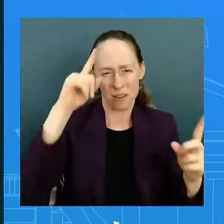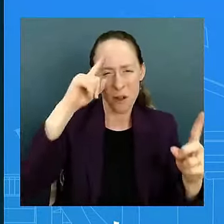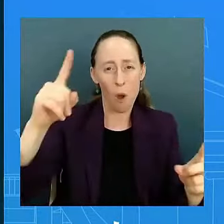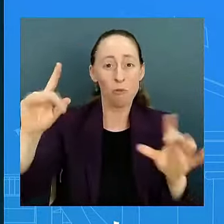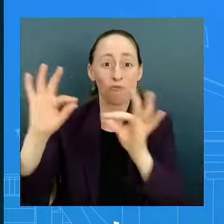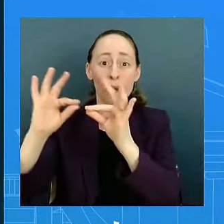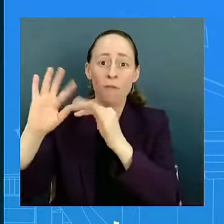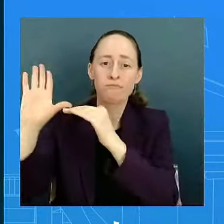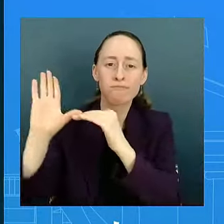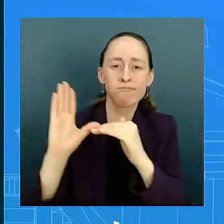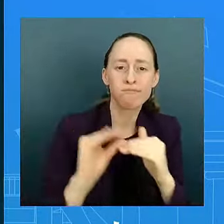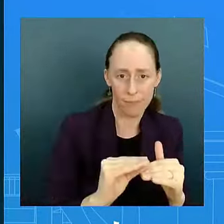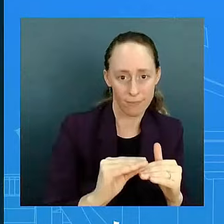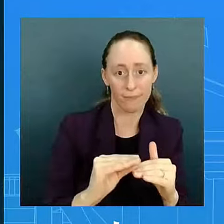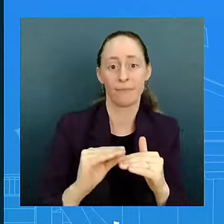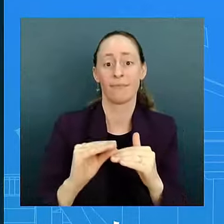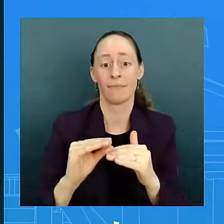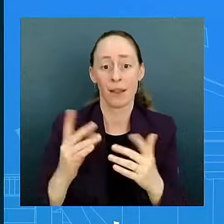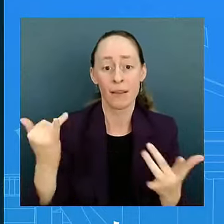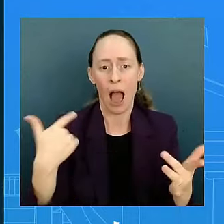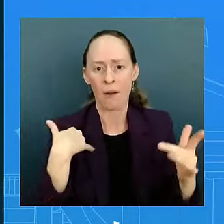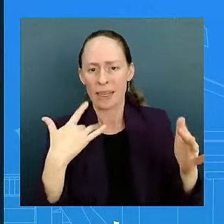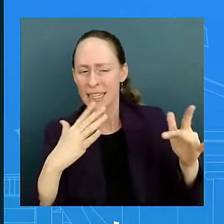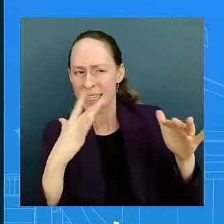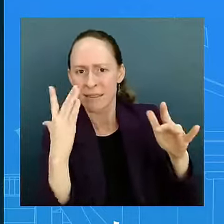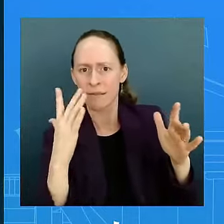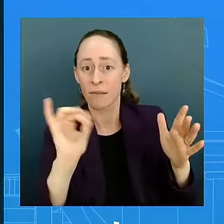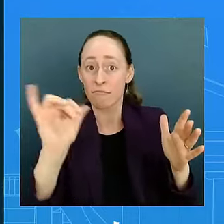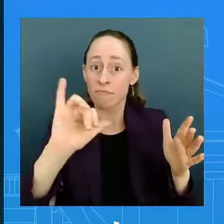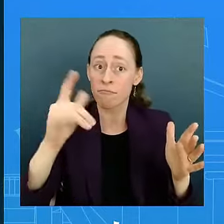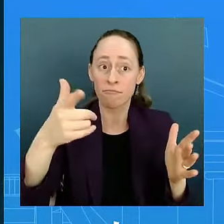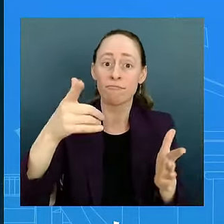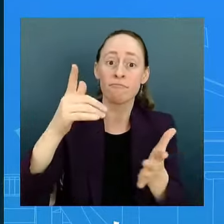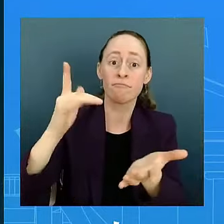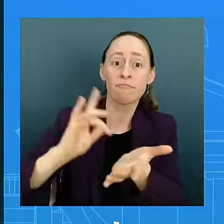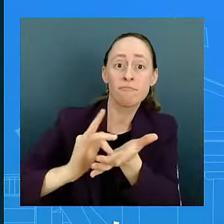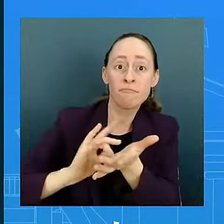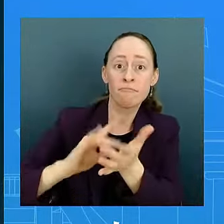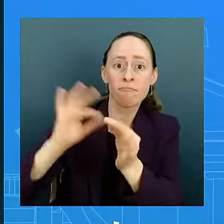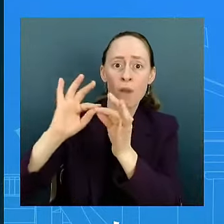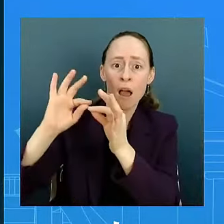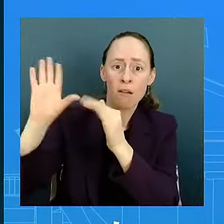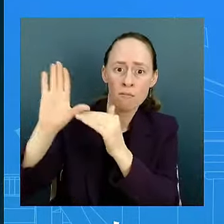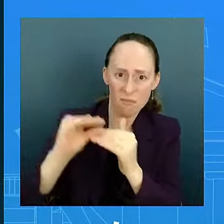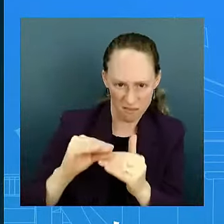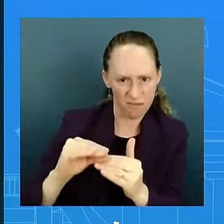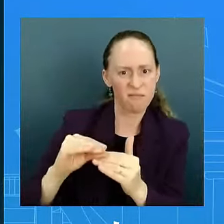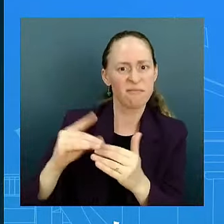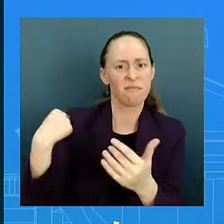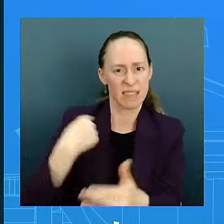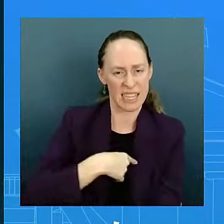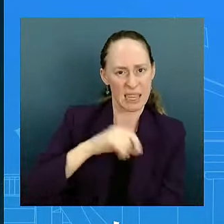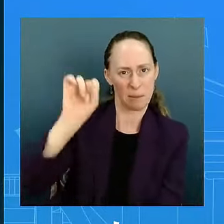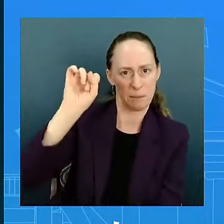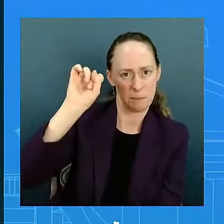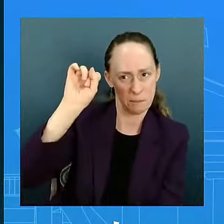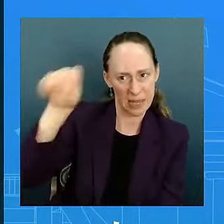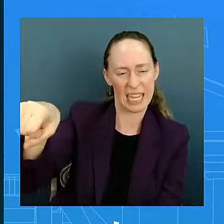president, now we are able to beat Big Pharma. Medicare is able to negotiate. We want to make sure that